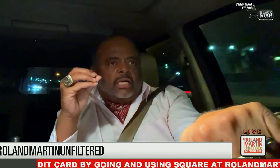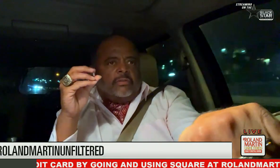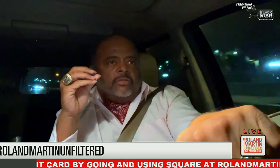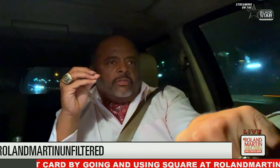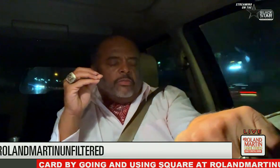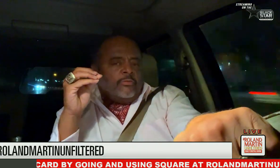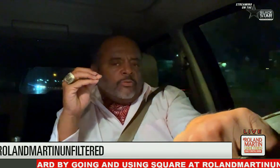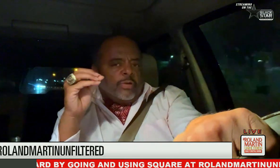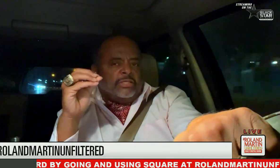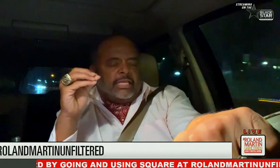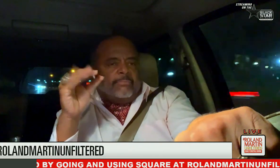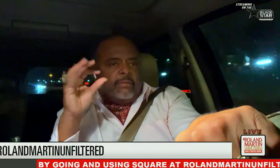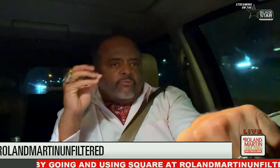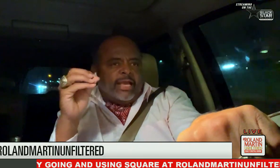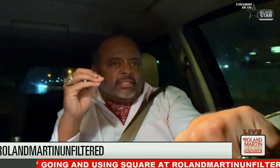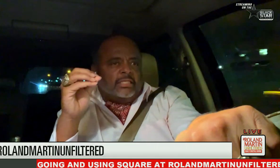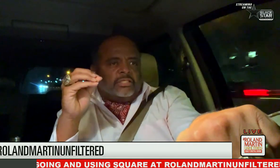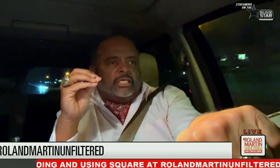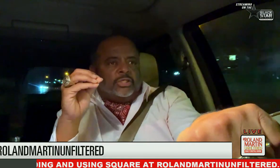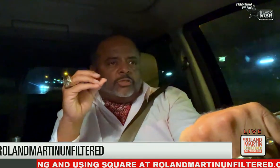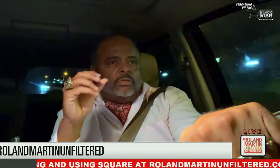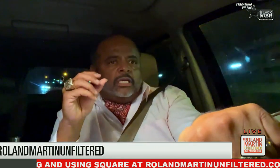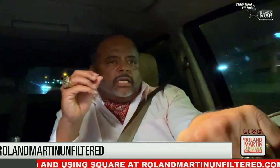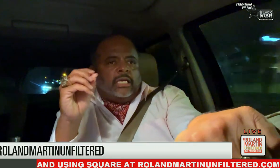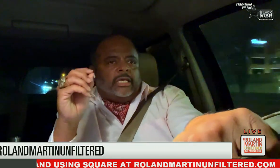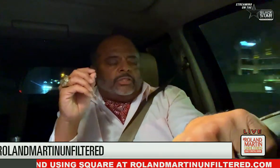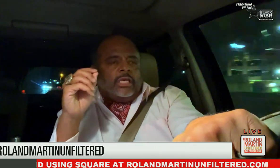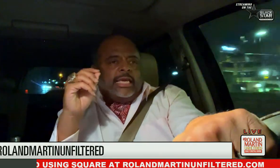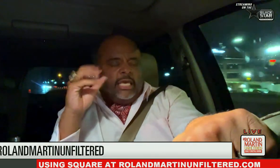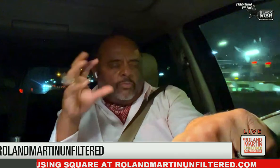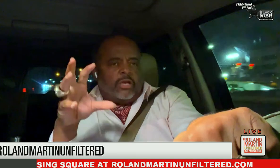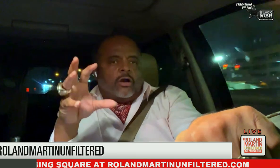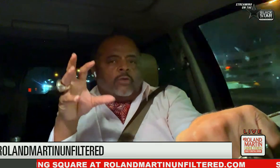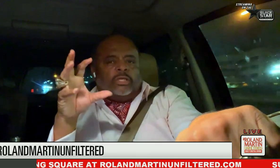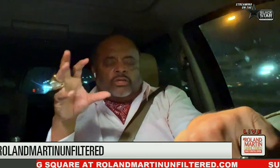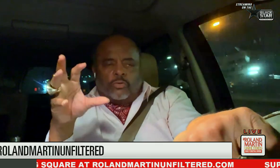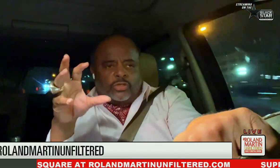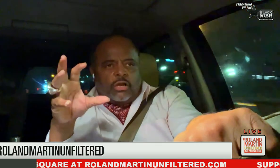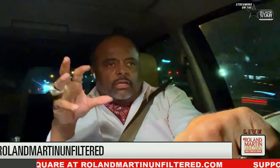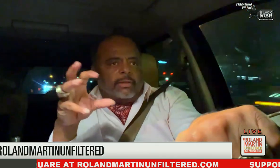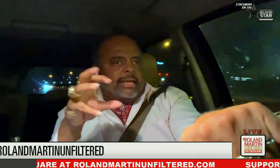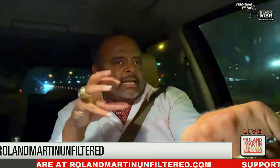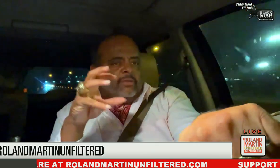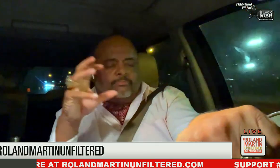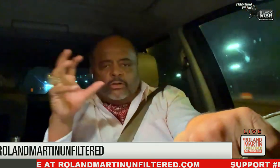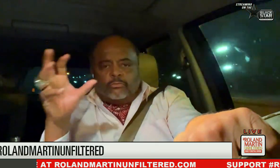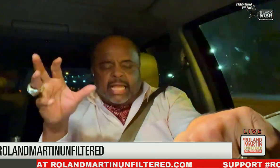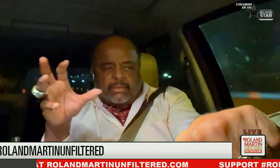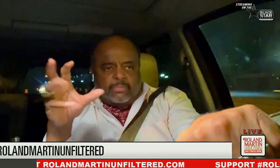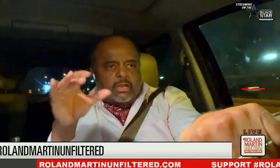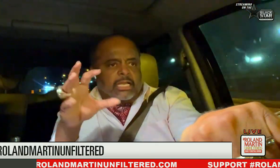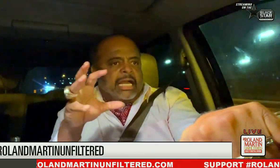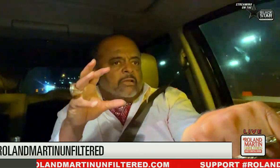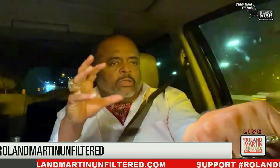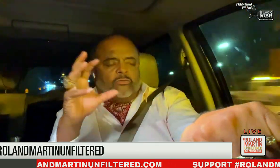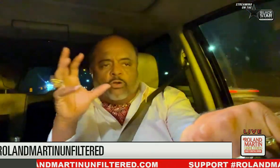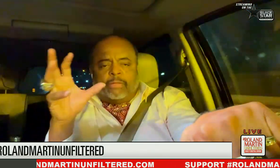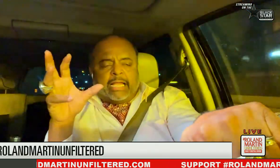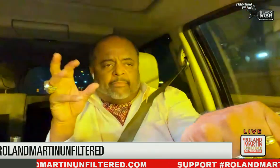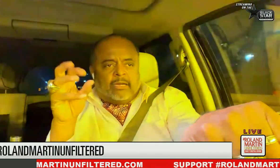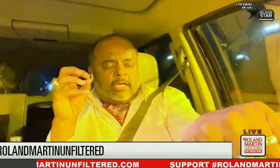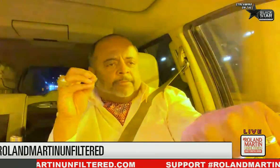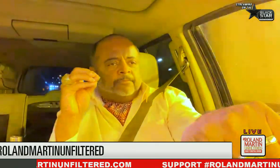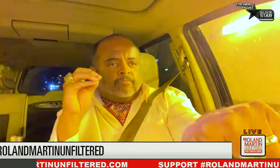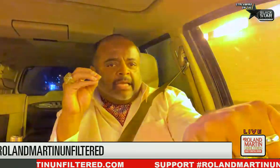because the reason I'm raising this issue is here we are. We're talking about how do we build Black America? How do we